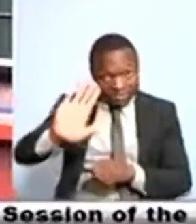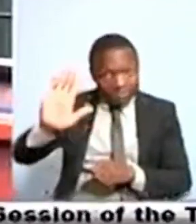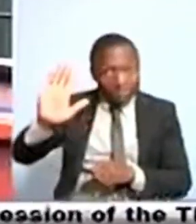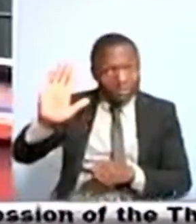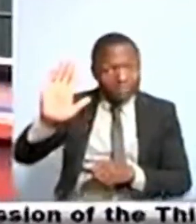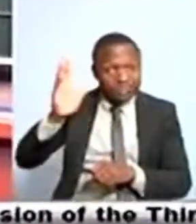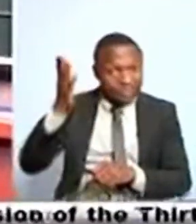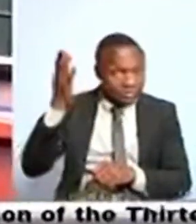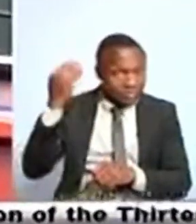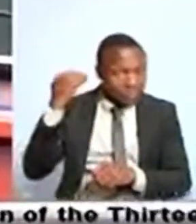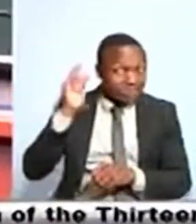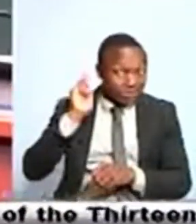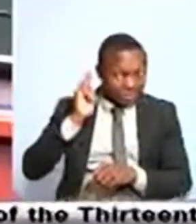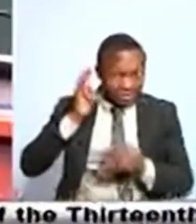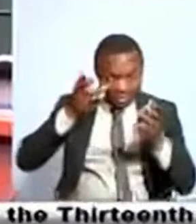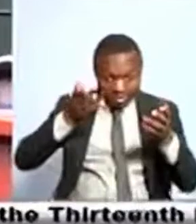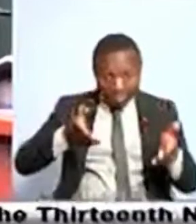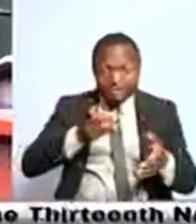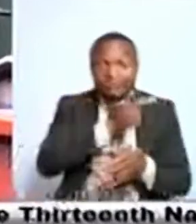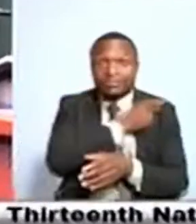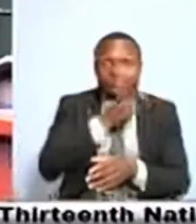past history in this House